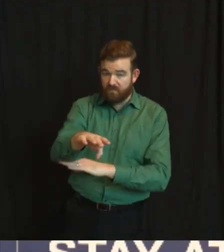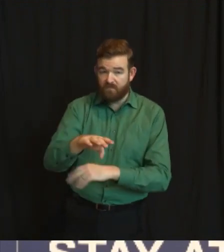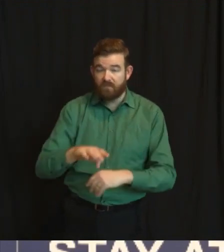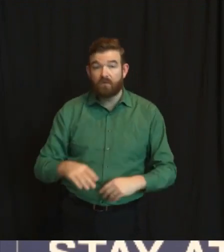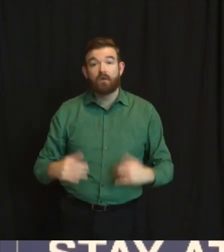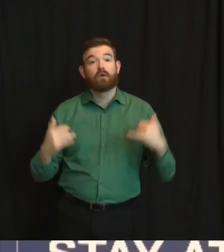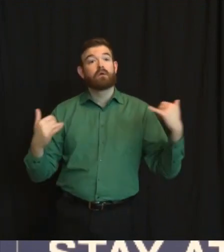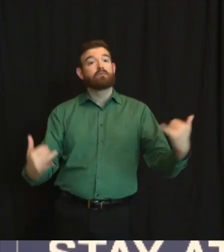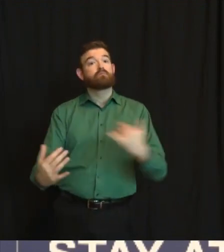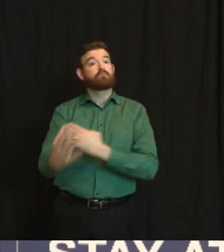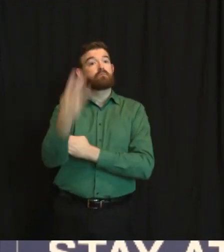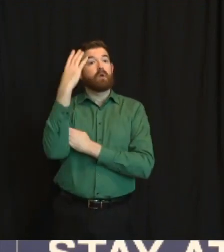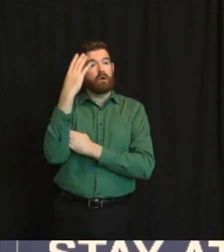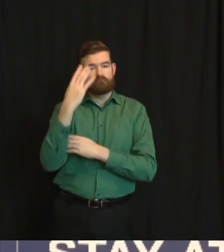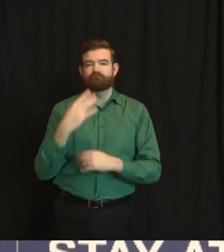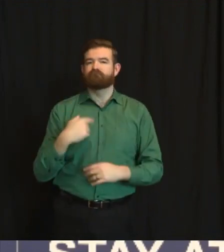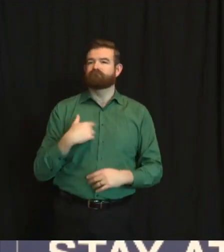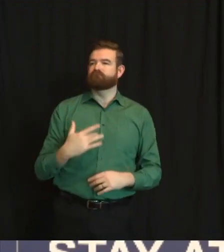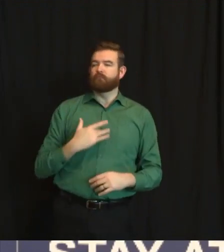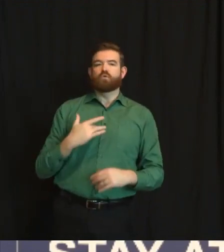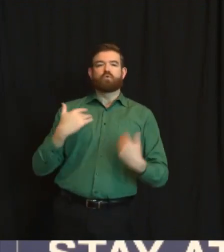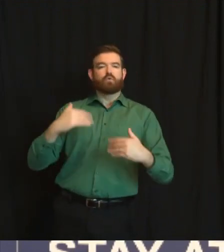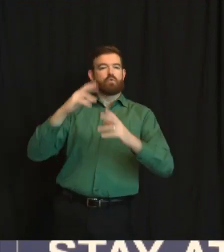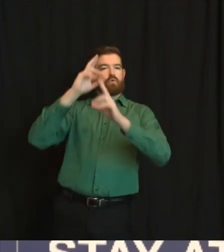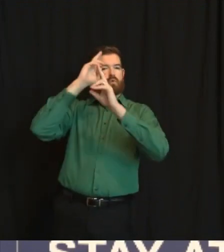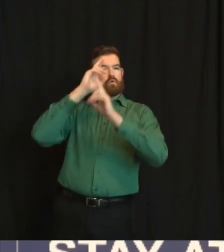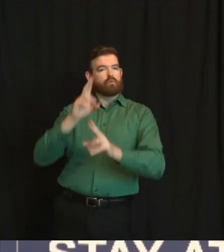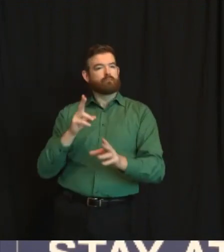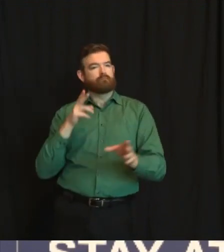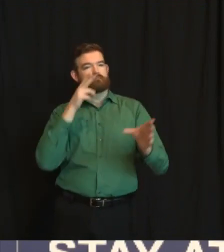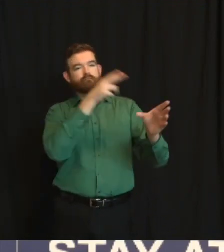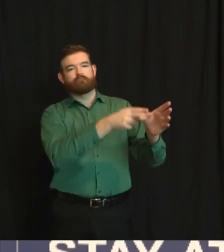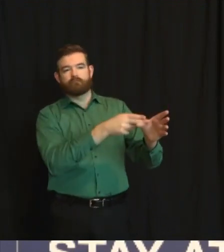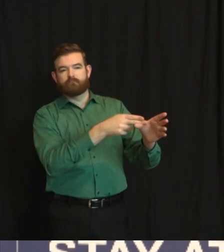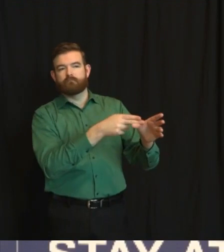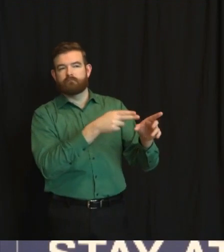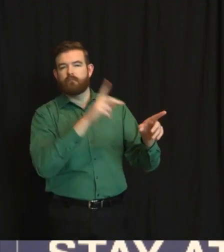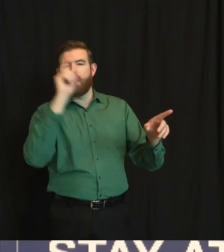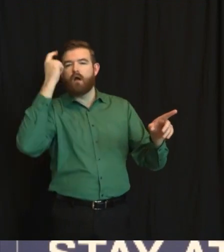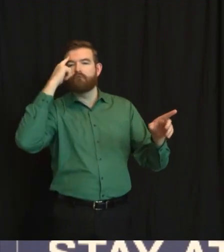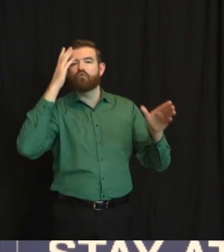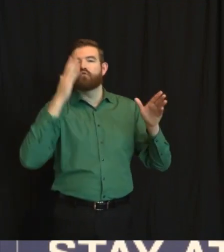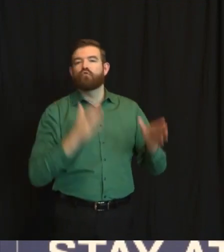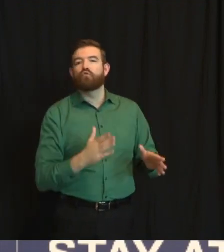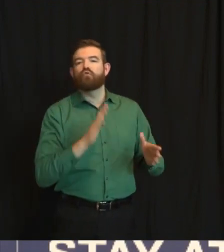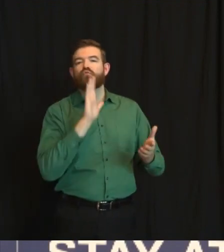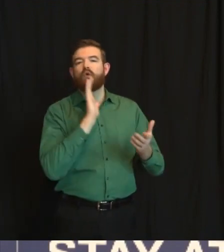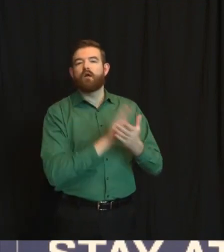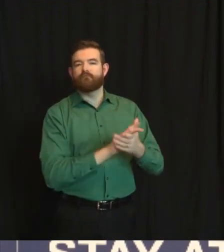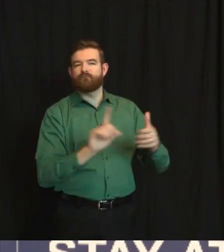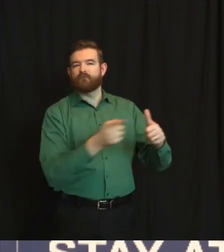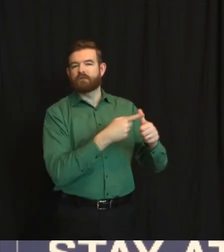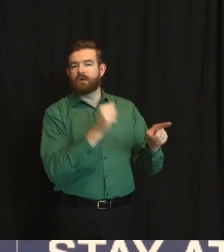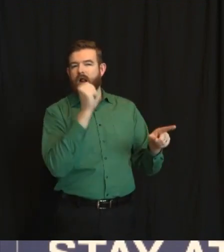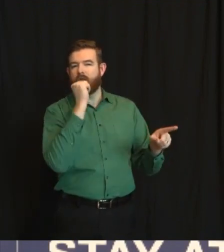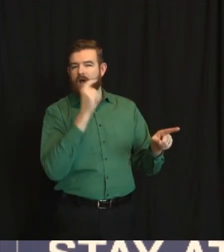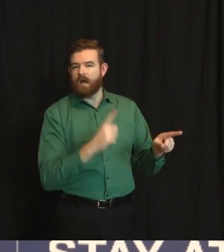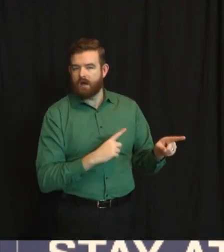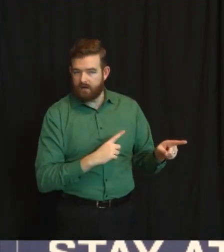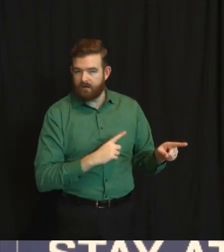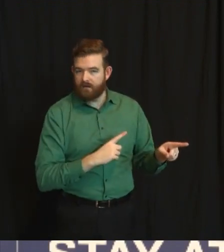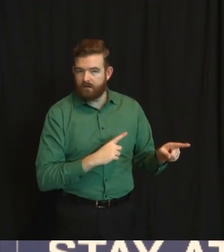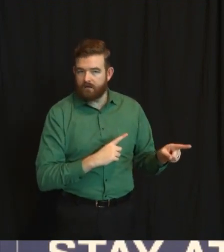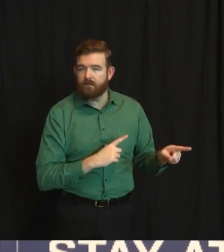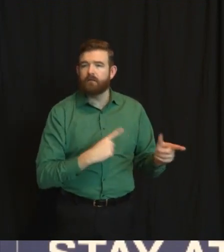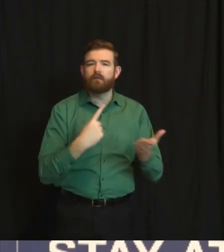the privilege of joining First Lady Tammy Murphy in a discussion with Germany's Minister of Health,